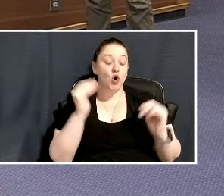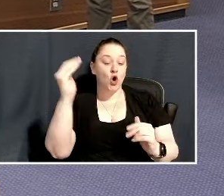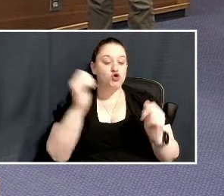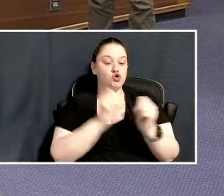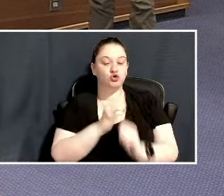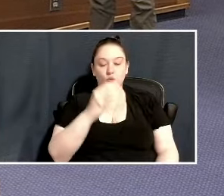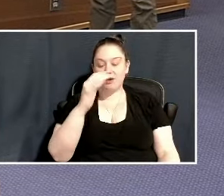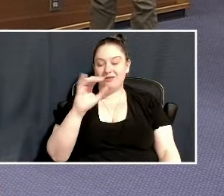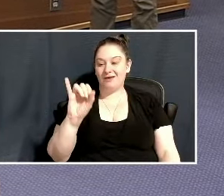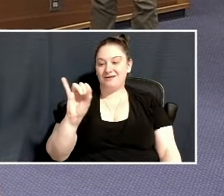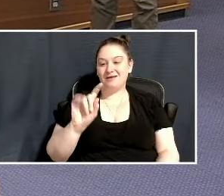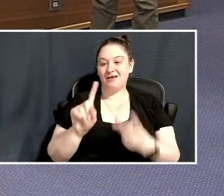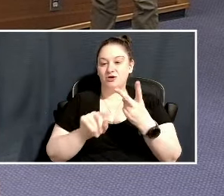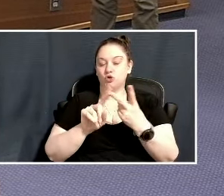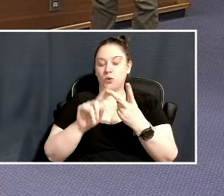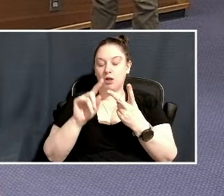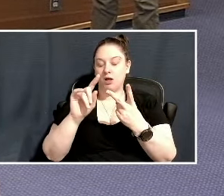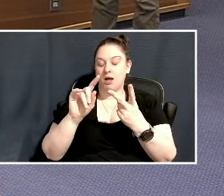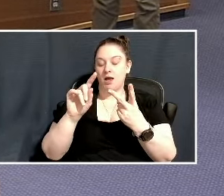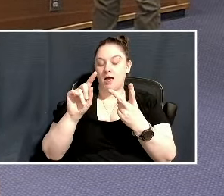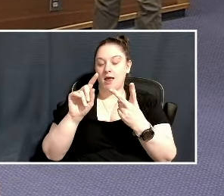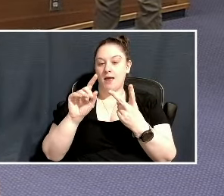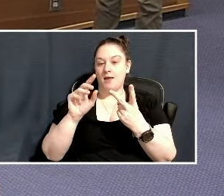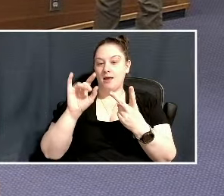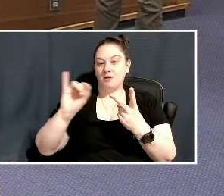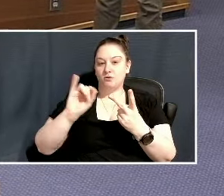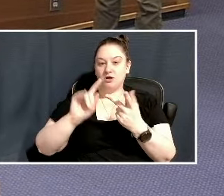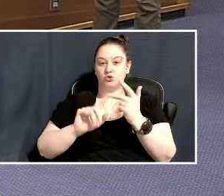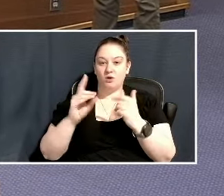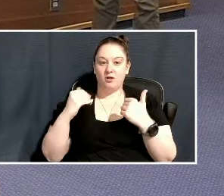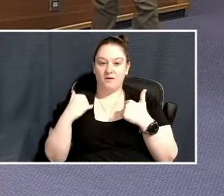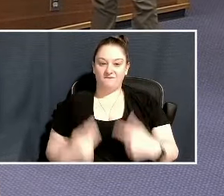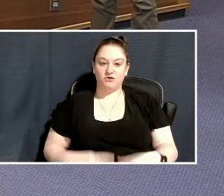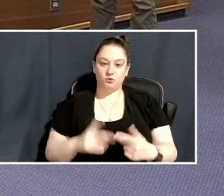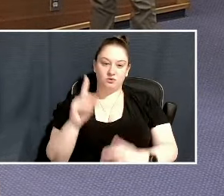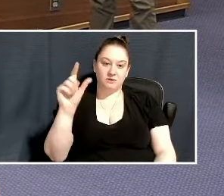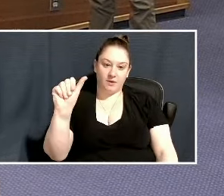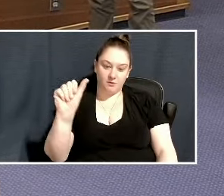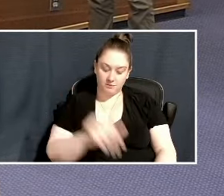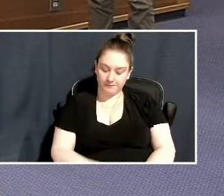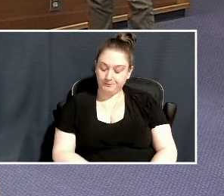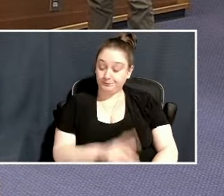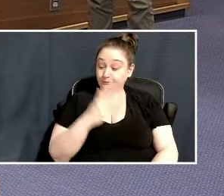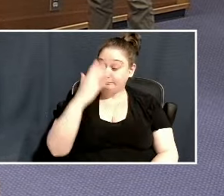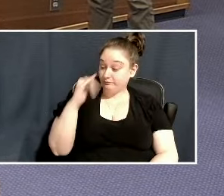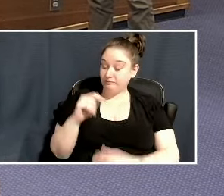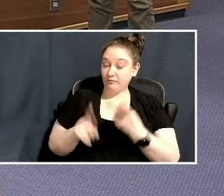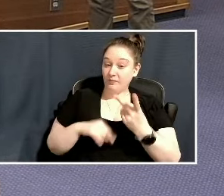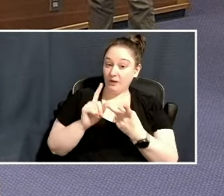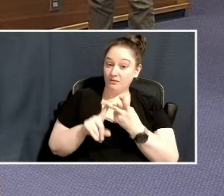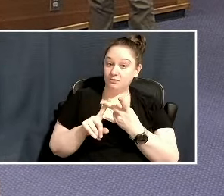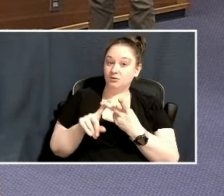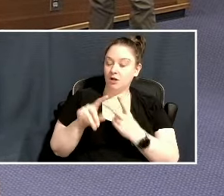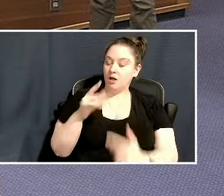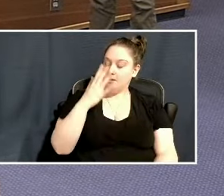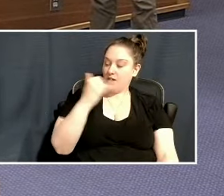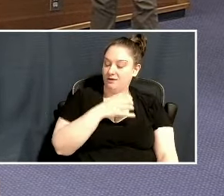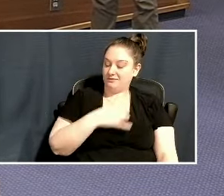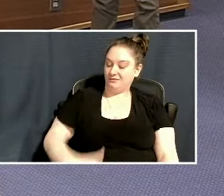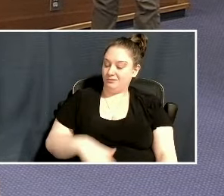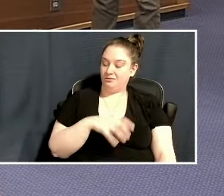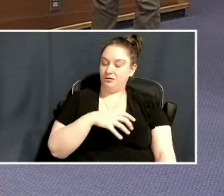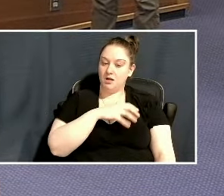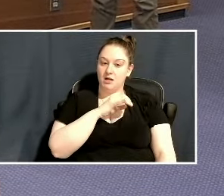developmental disabilities. And now, therefore, on behalf of Chris Hoy, Mayor, City of Salem, Oregon, do